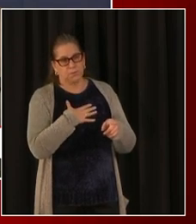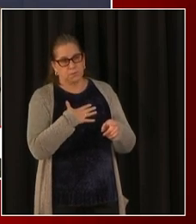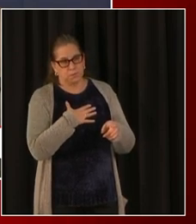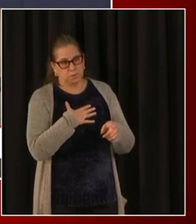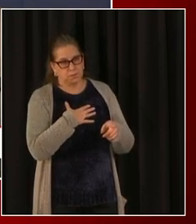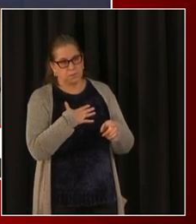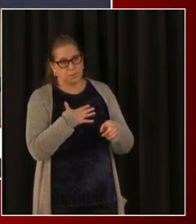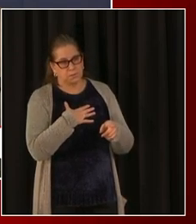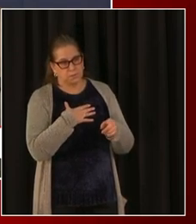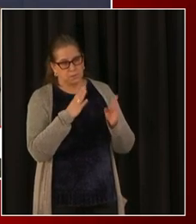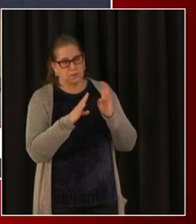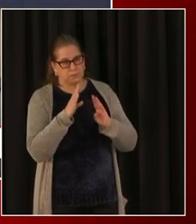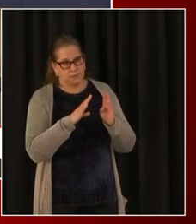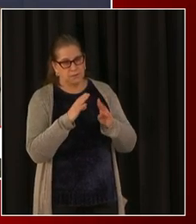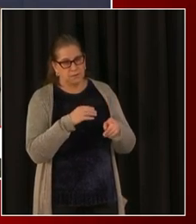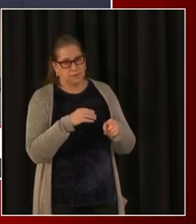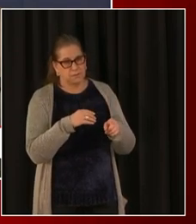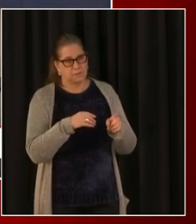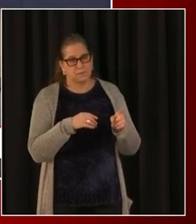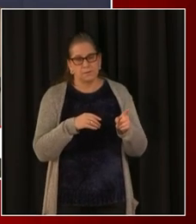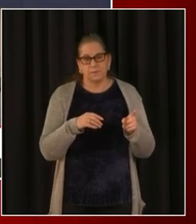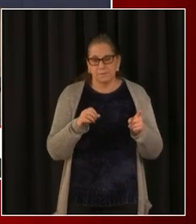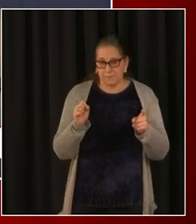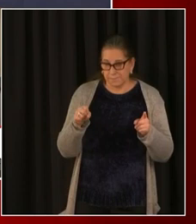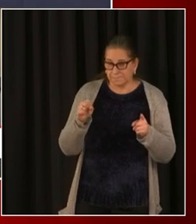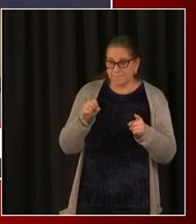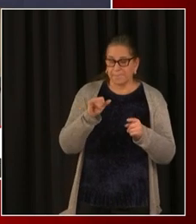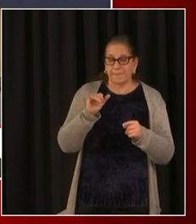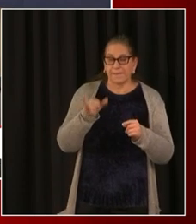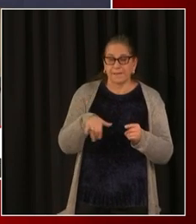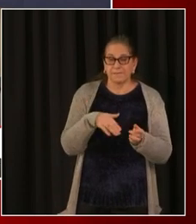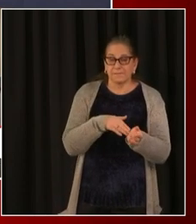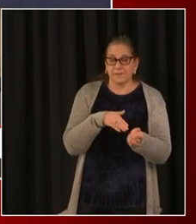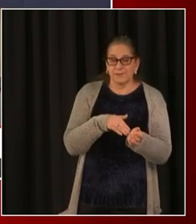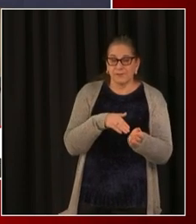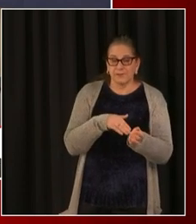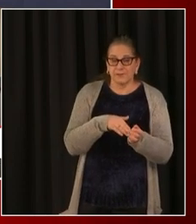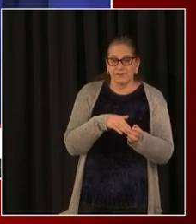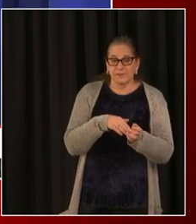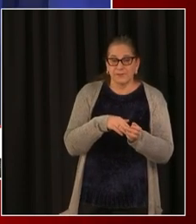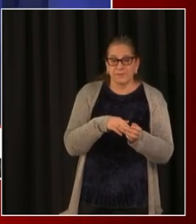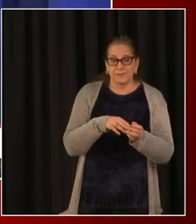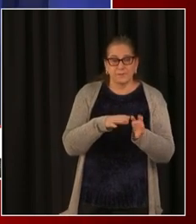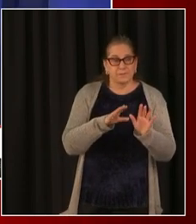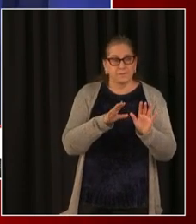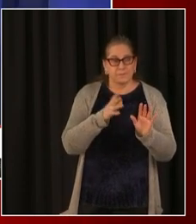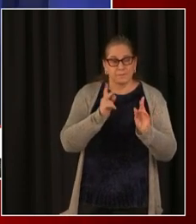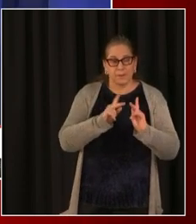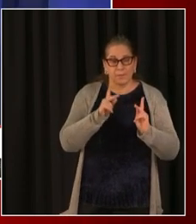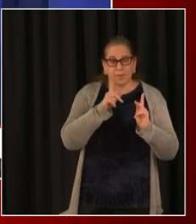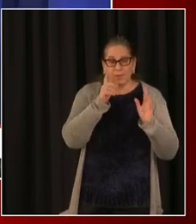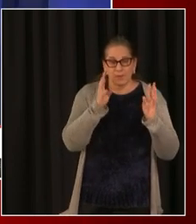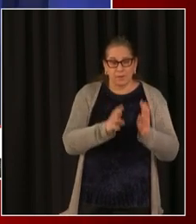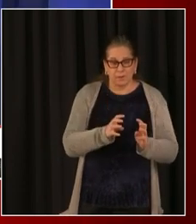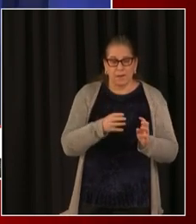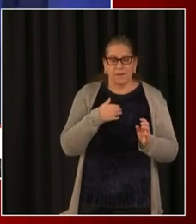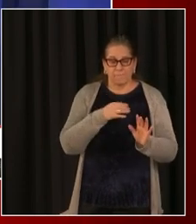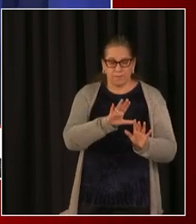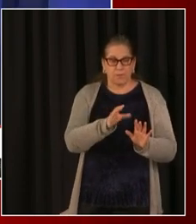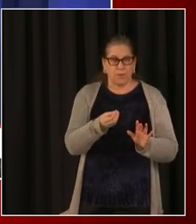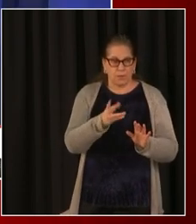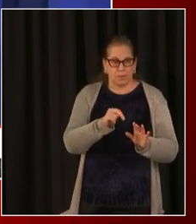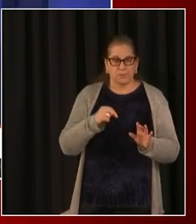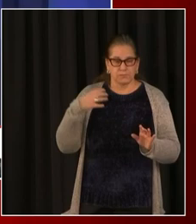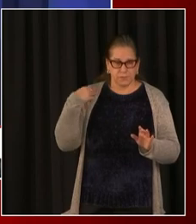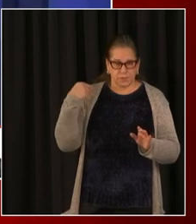Well, the Office of the Attending Physician has their own responsibility for managing the outbreaks that